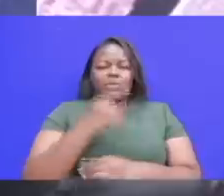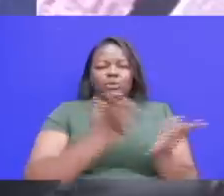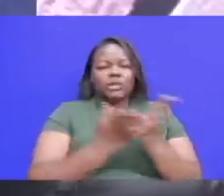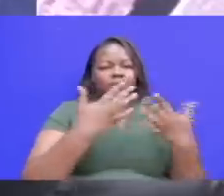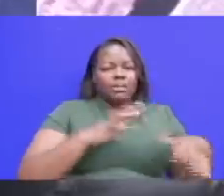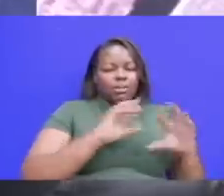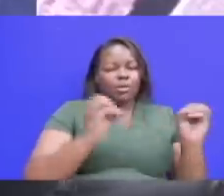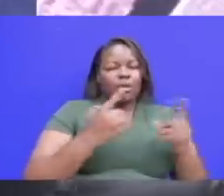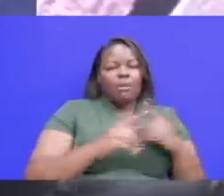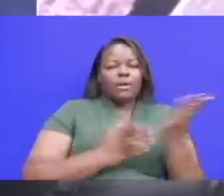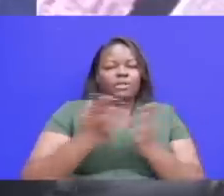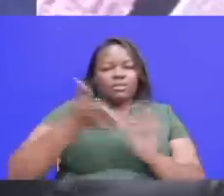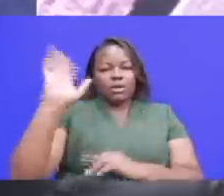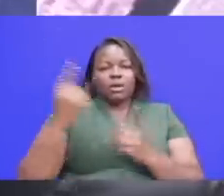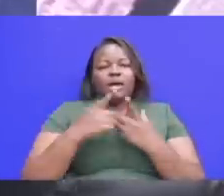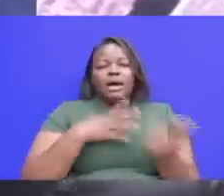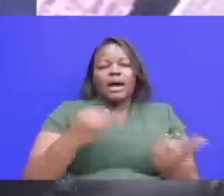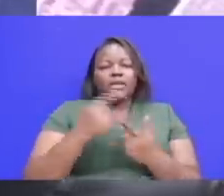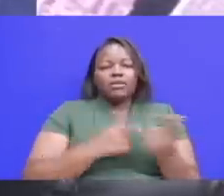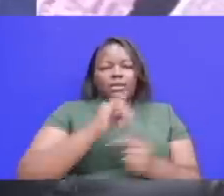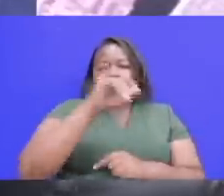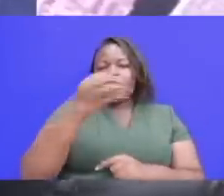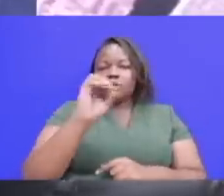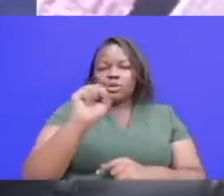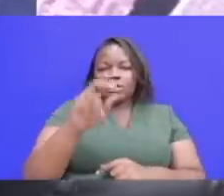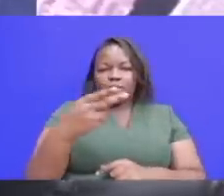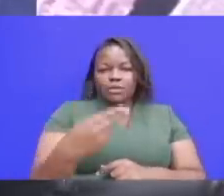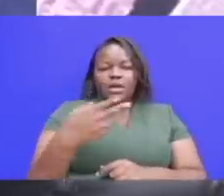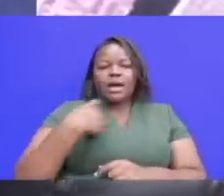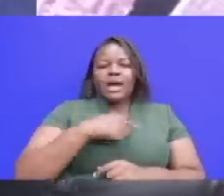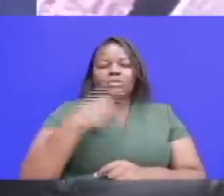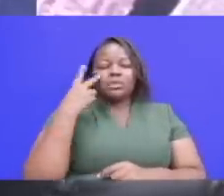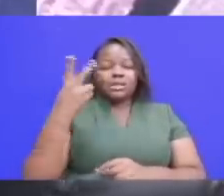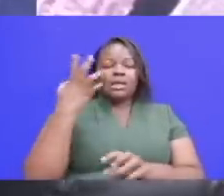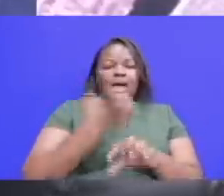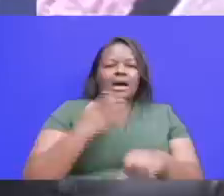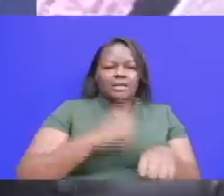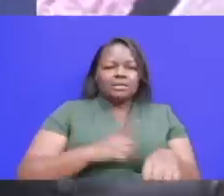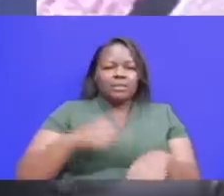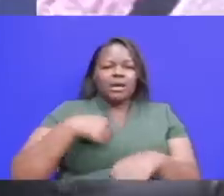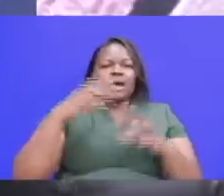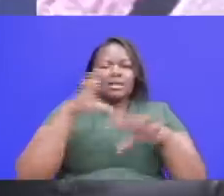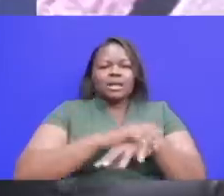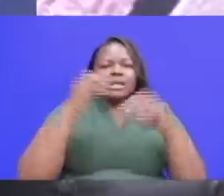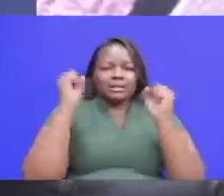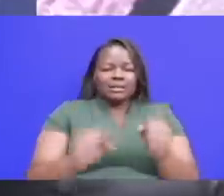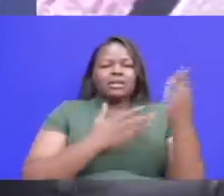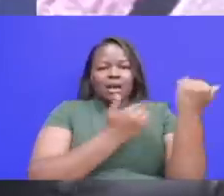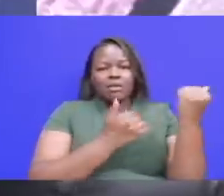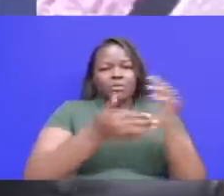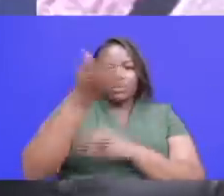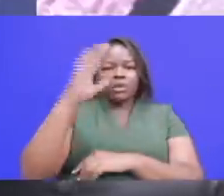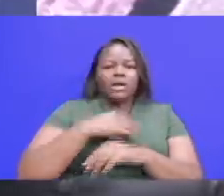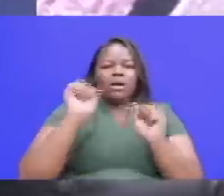God. From Joseph, we see that even in our toughest moments, we can still find strength and hope in God. Amen. He can turn